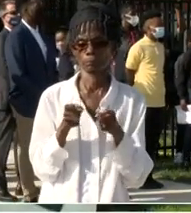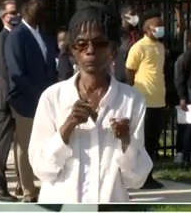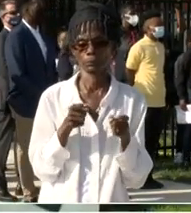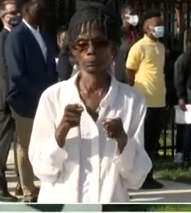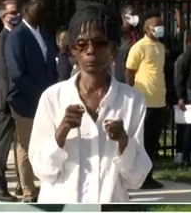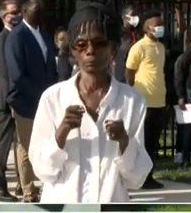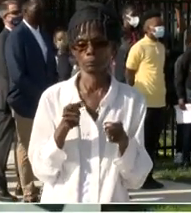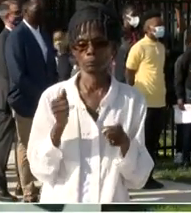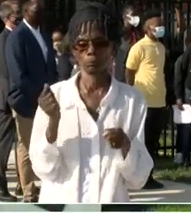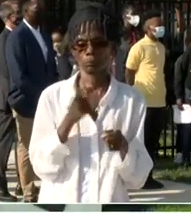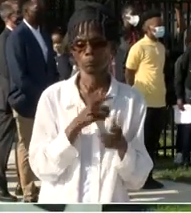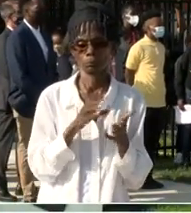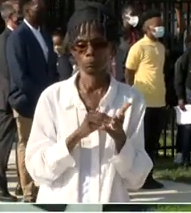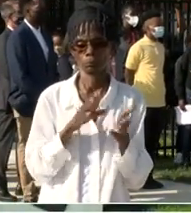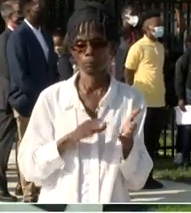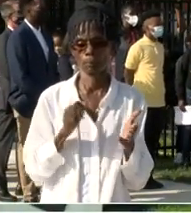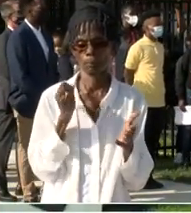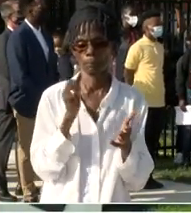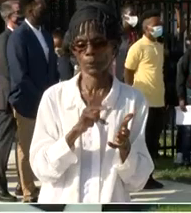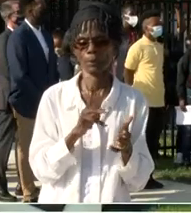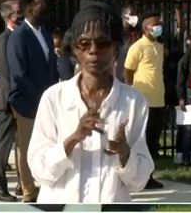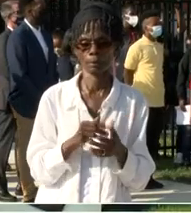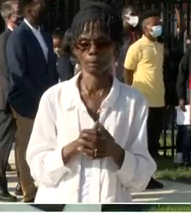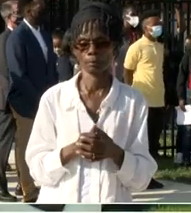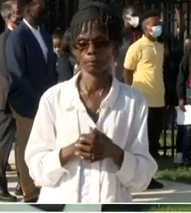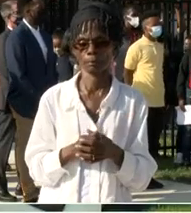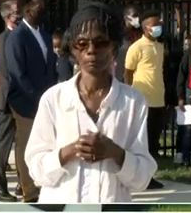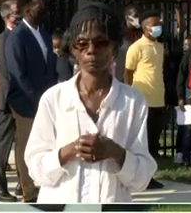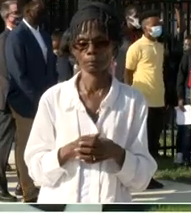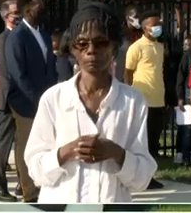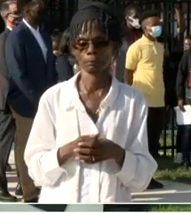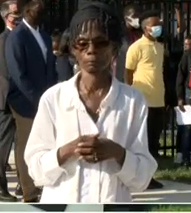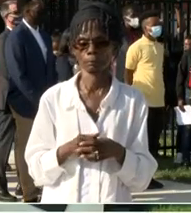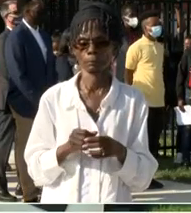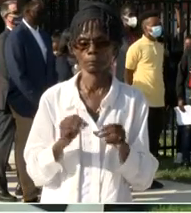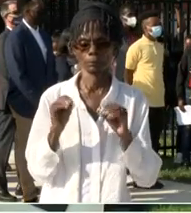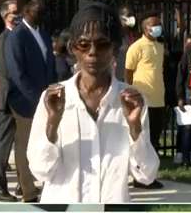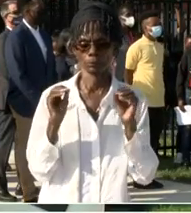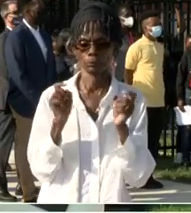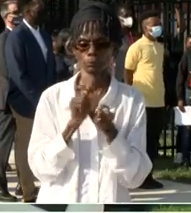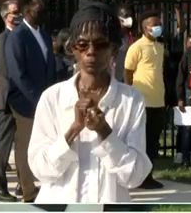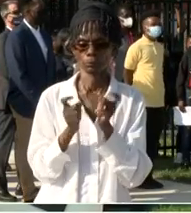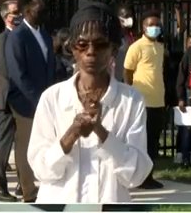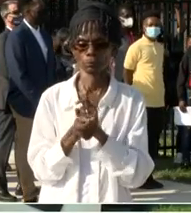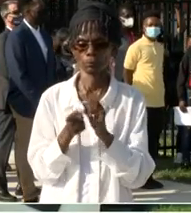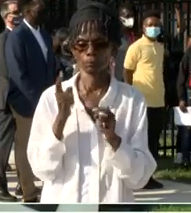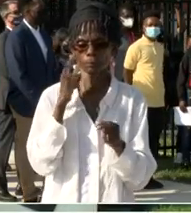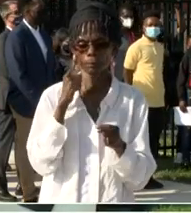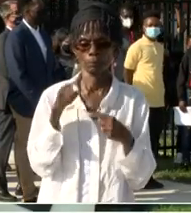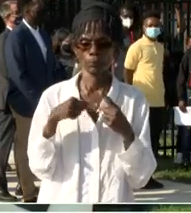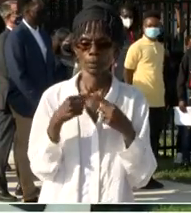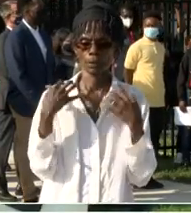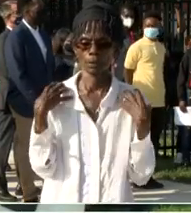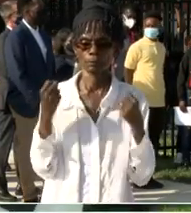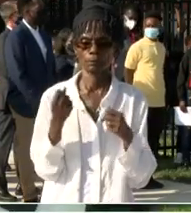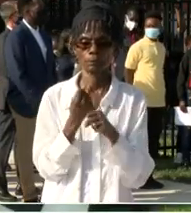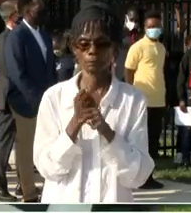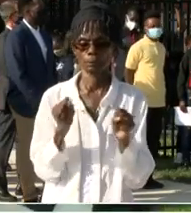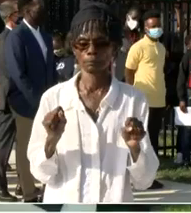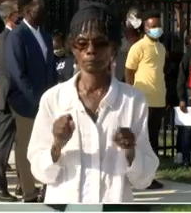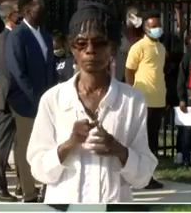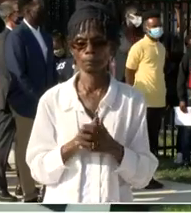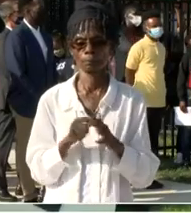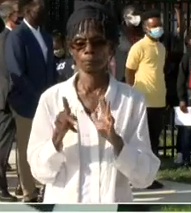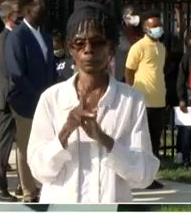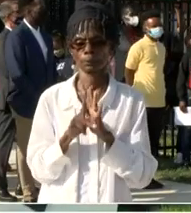of our students back in our building. But it did not change the way we thought about our health and safety protocols. We just will continue to lean in,